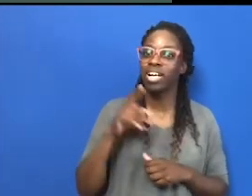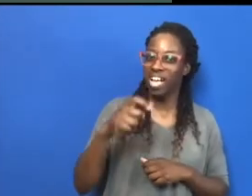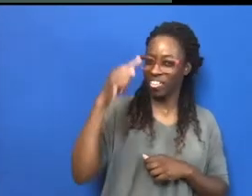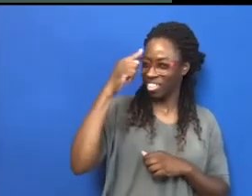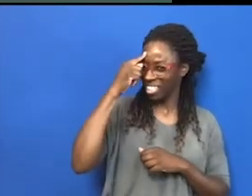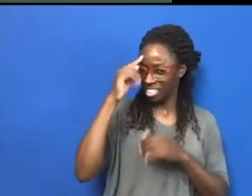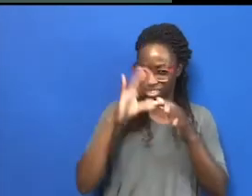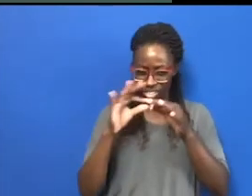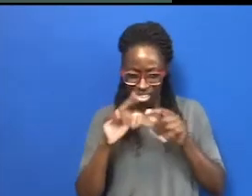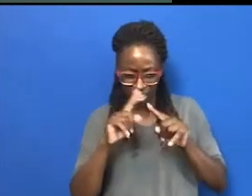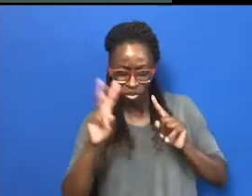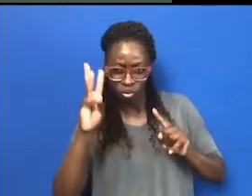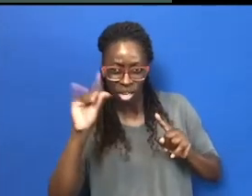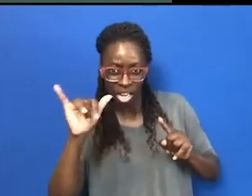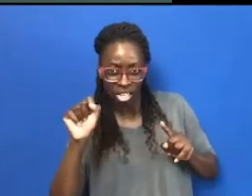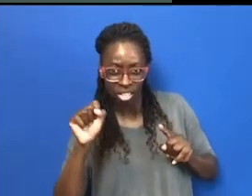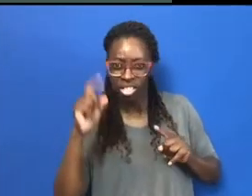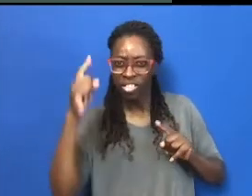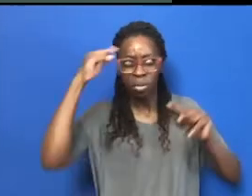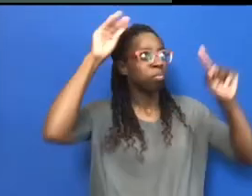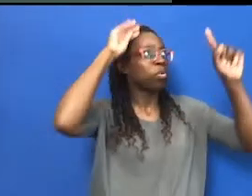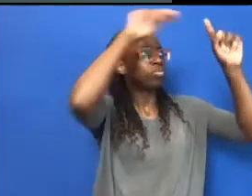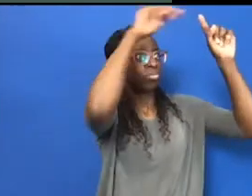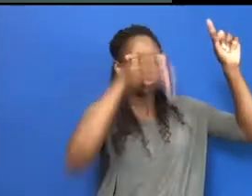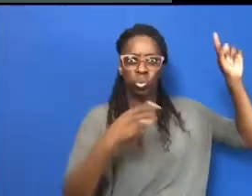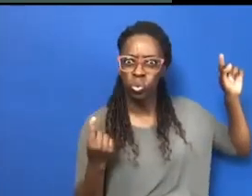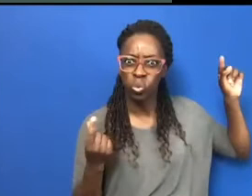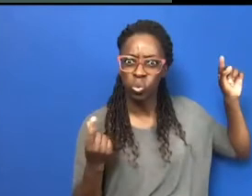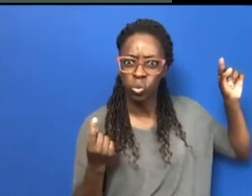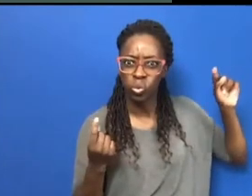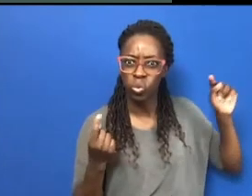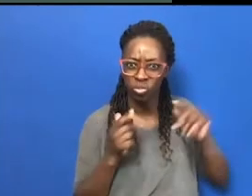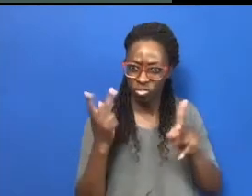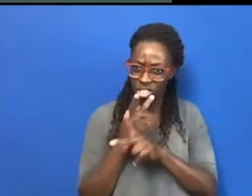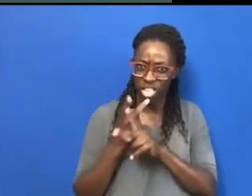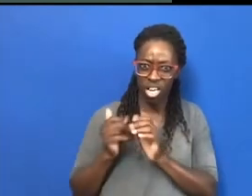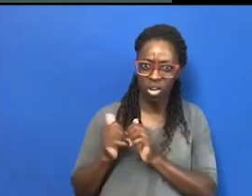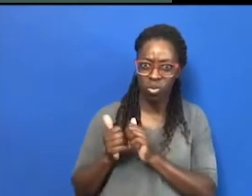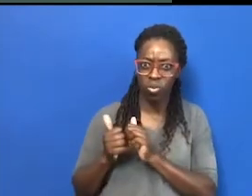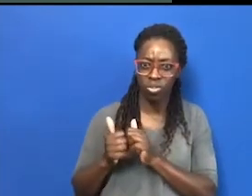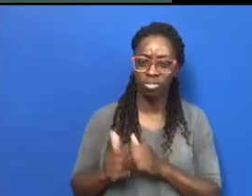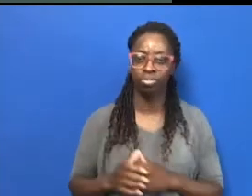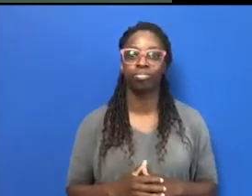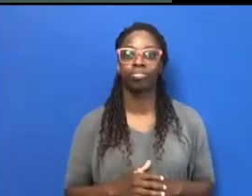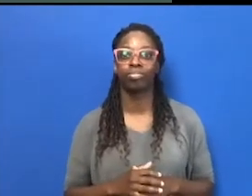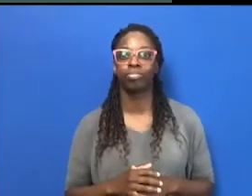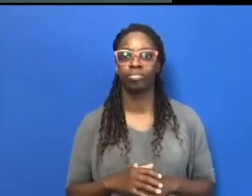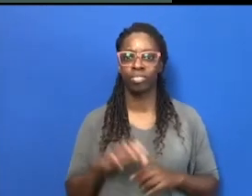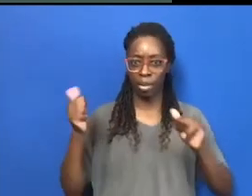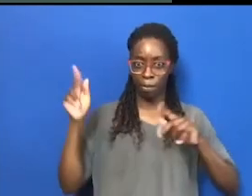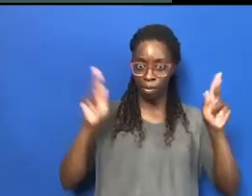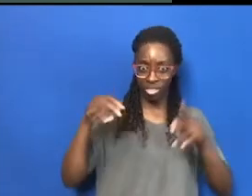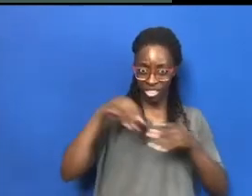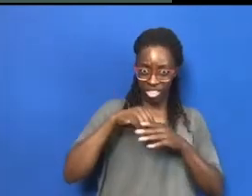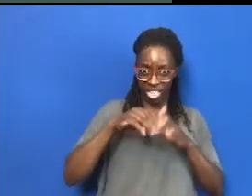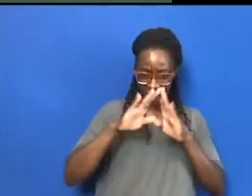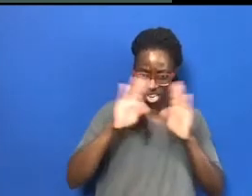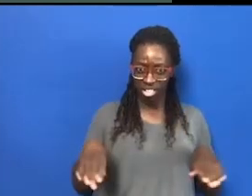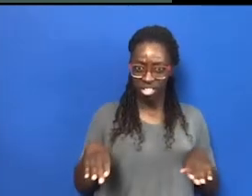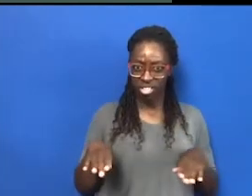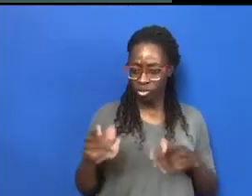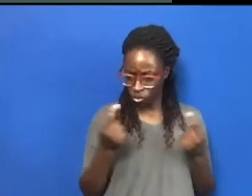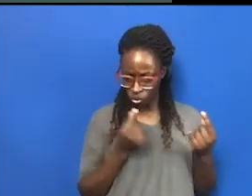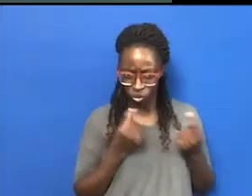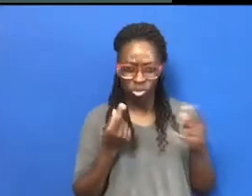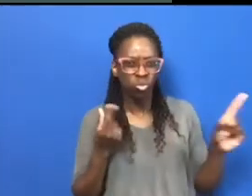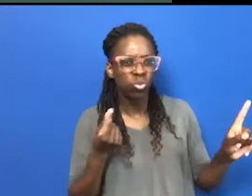get this little boy down off the roof. And then talk about what are the other people in the house doing? Or how many are there trying